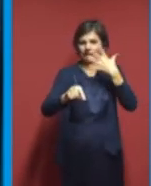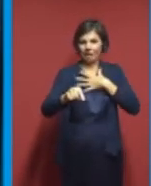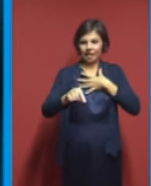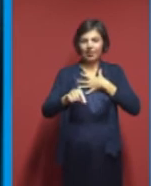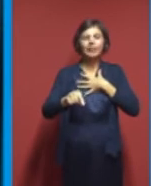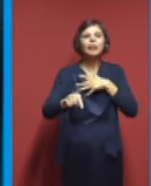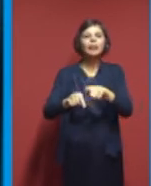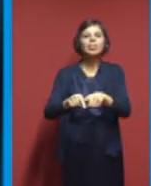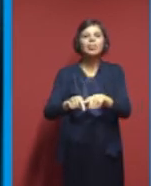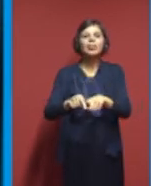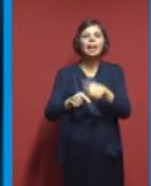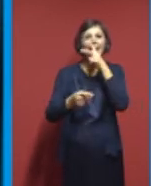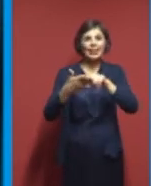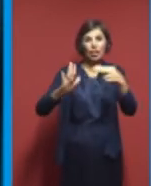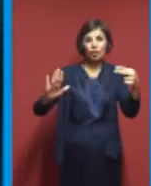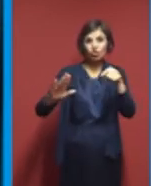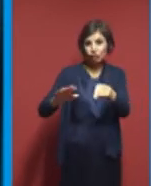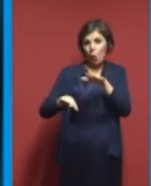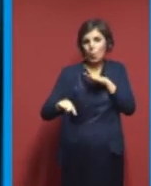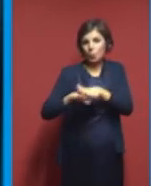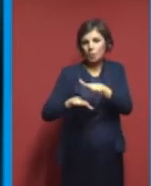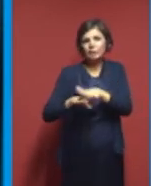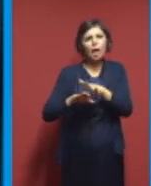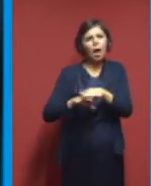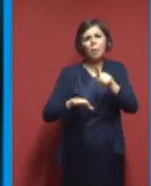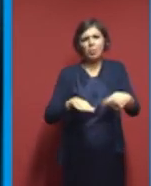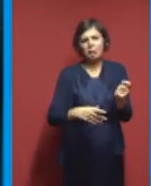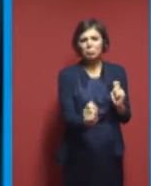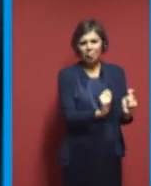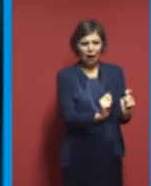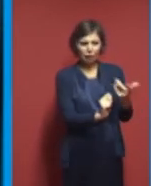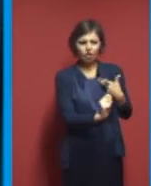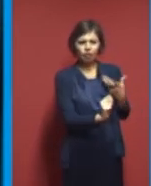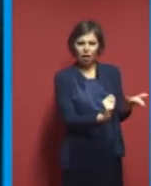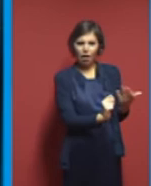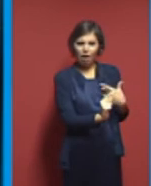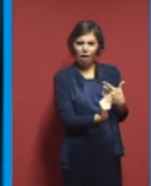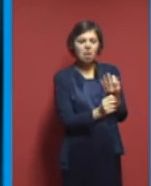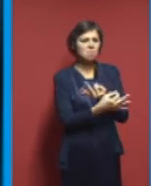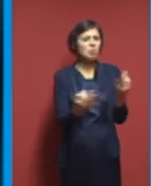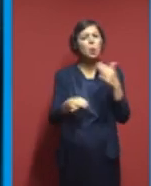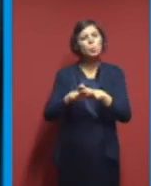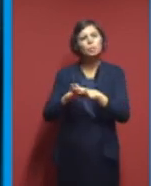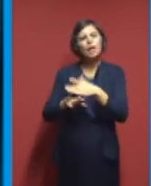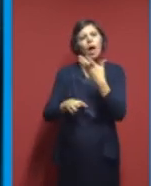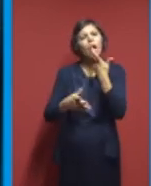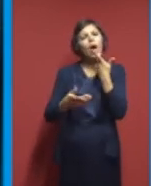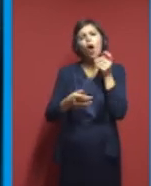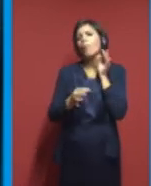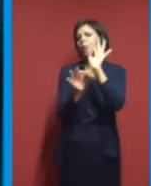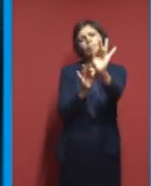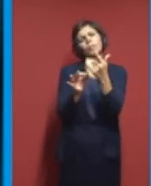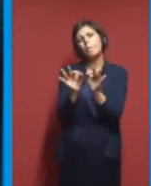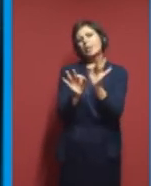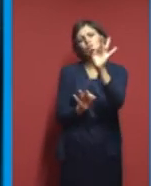lab to be able to bring down the costs and increase the scalability of what we're doing. Here's an example of an inkjet printer that